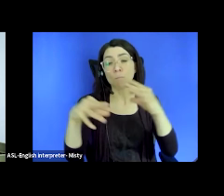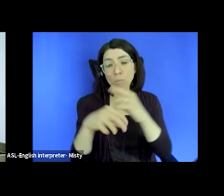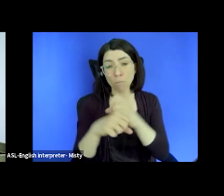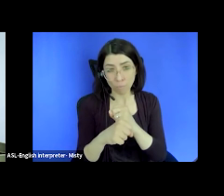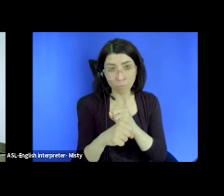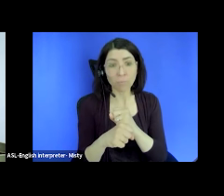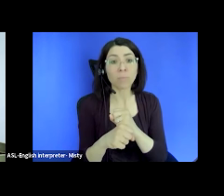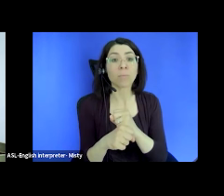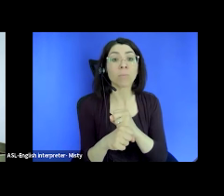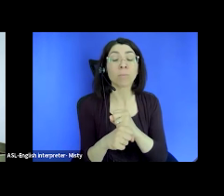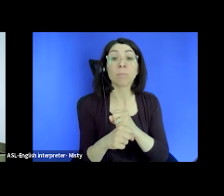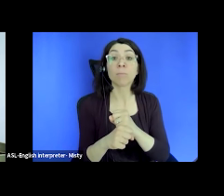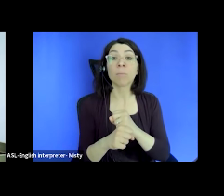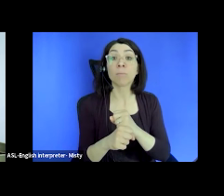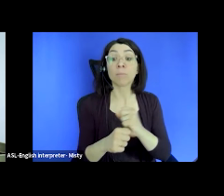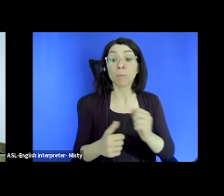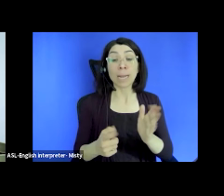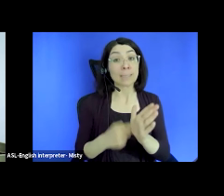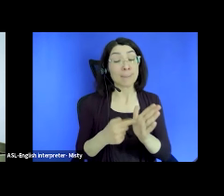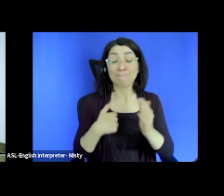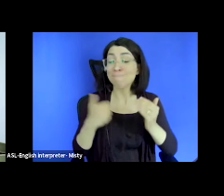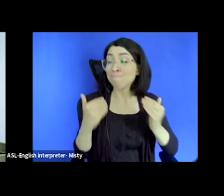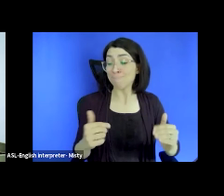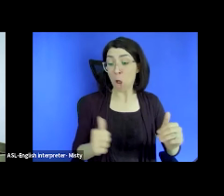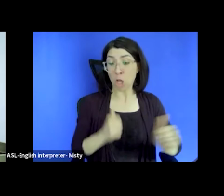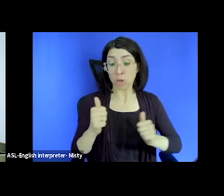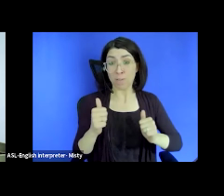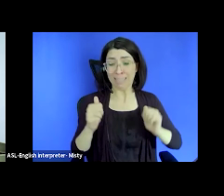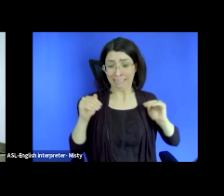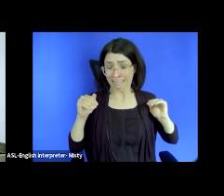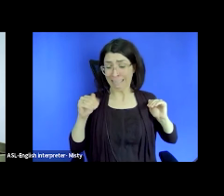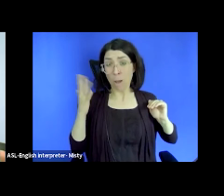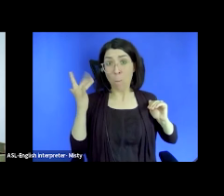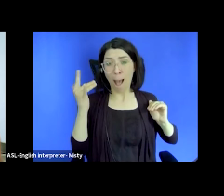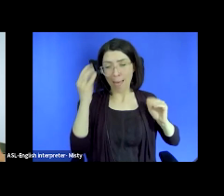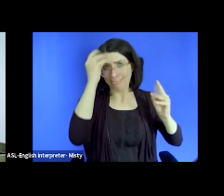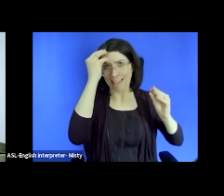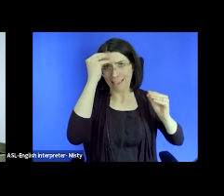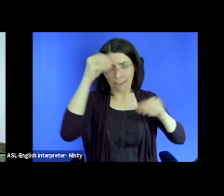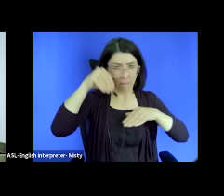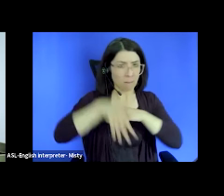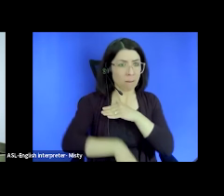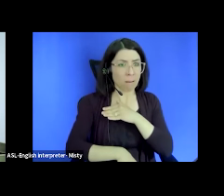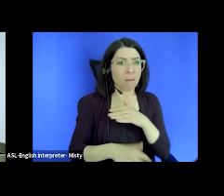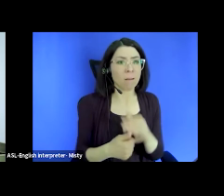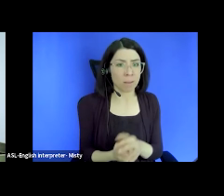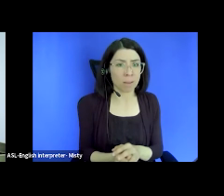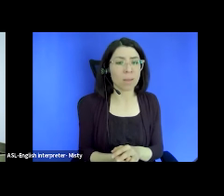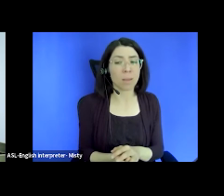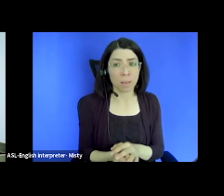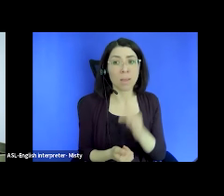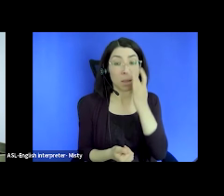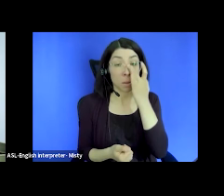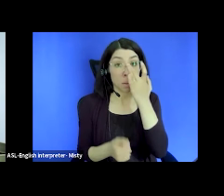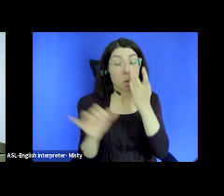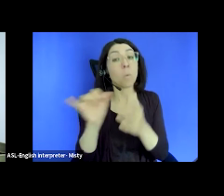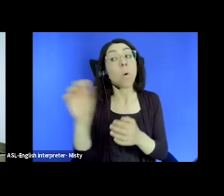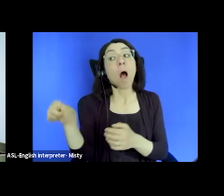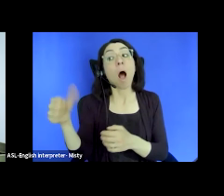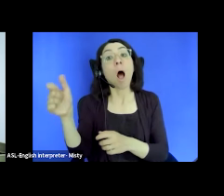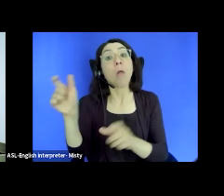sometimes stop us from behaving assertively. I also want to add to here being empathetic as to the communication styles of others,